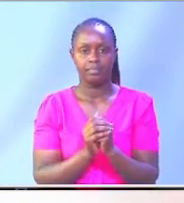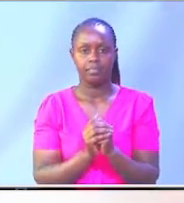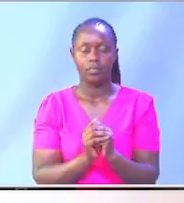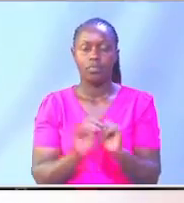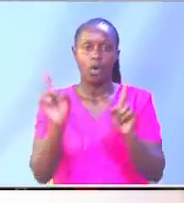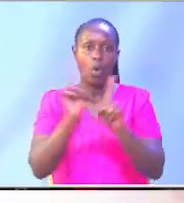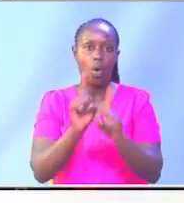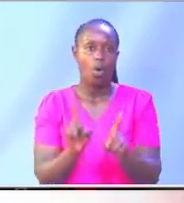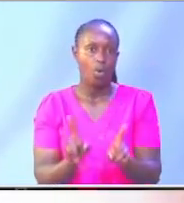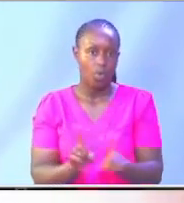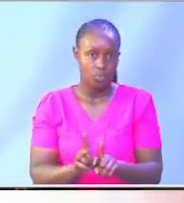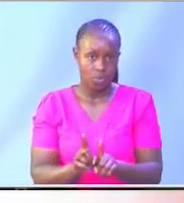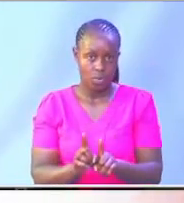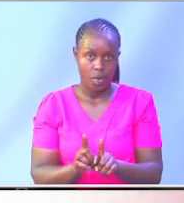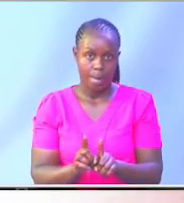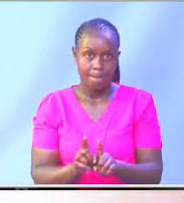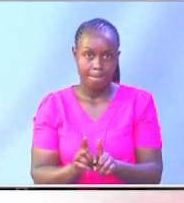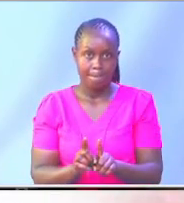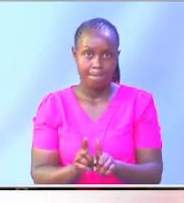Consequently,